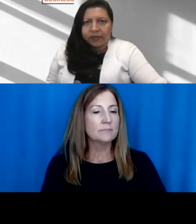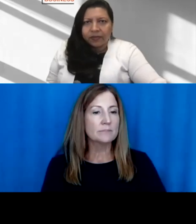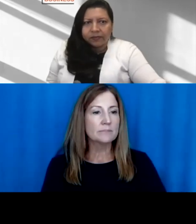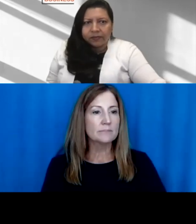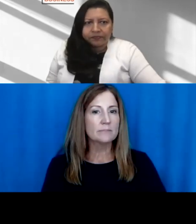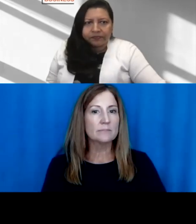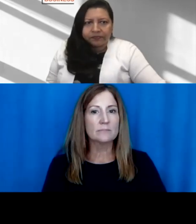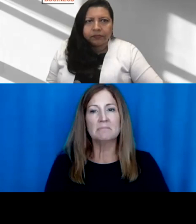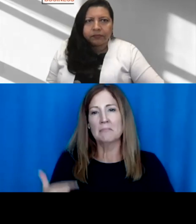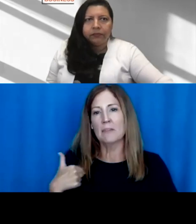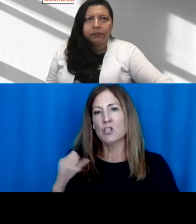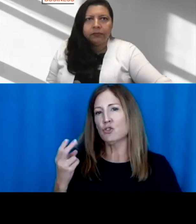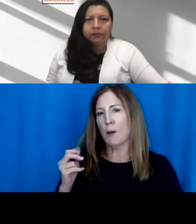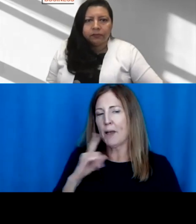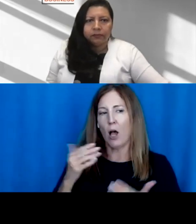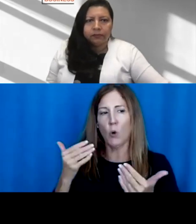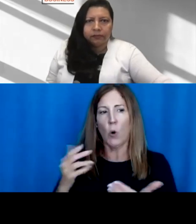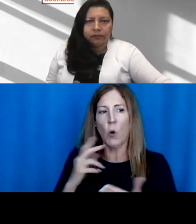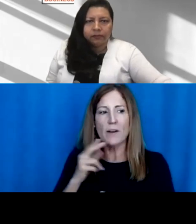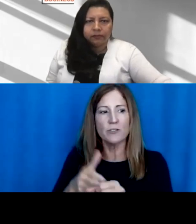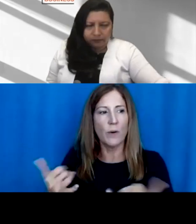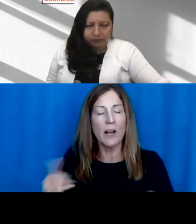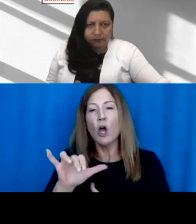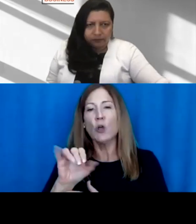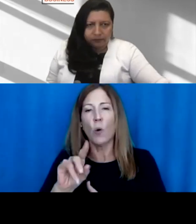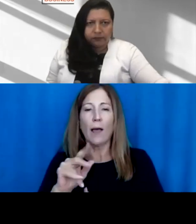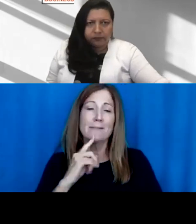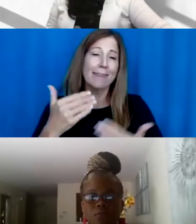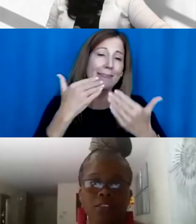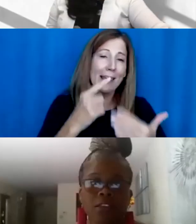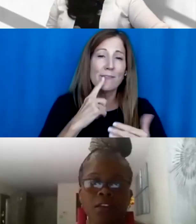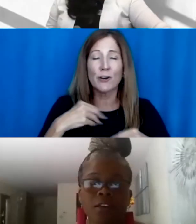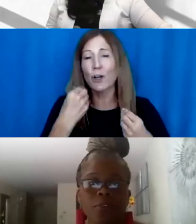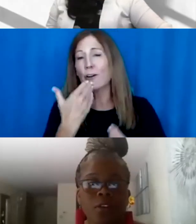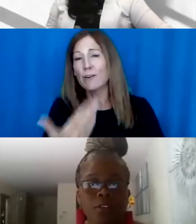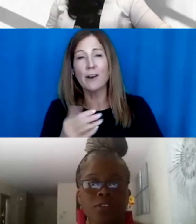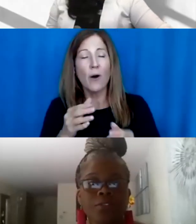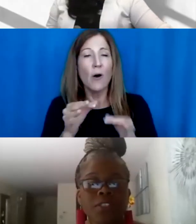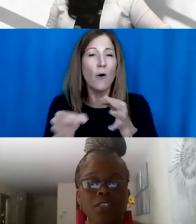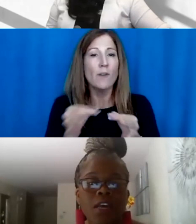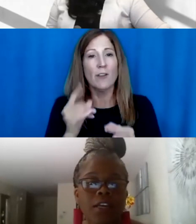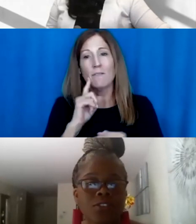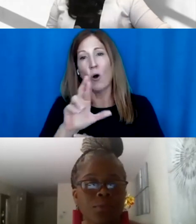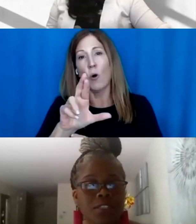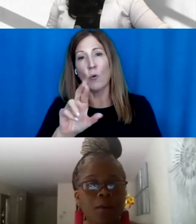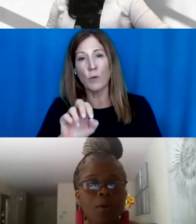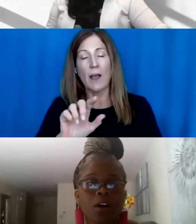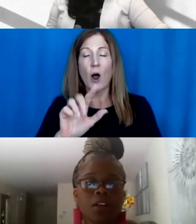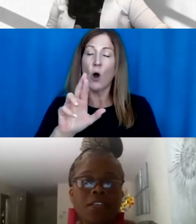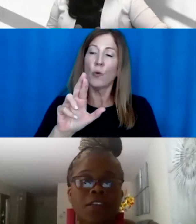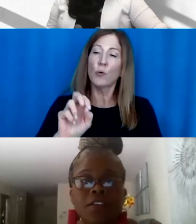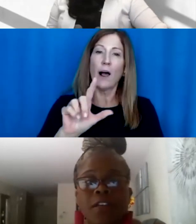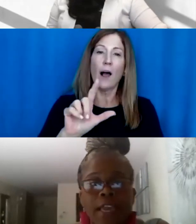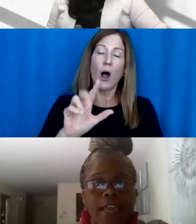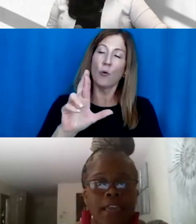So I'll go ahead and jump right in. Thank you, Sandra, for giving a great overview of Reliance and all of the services. I do want to take a